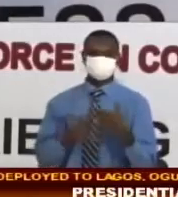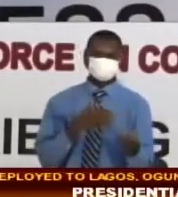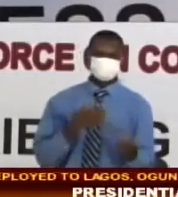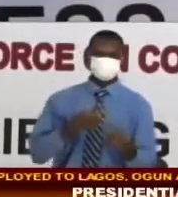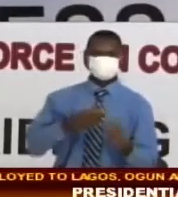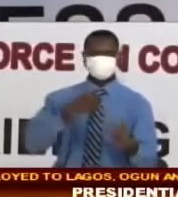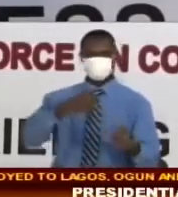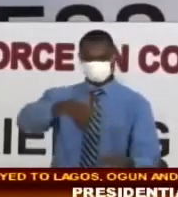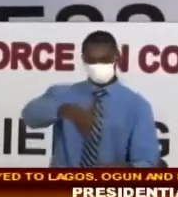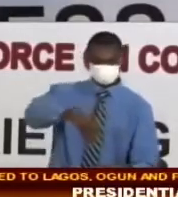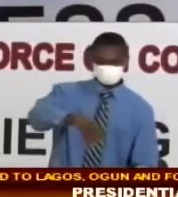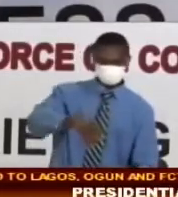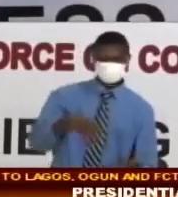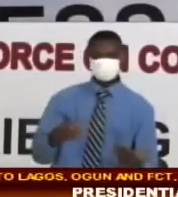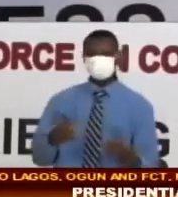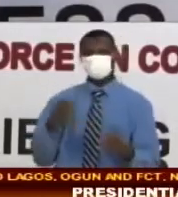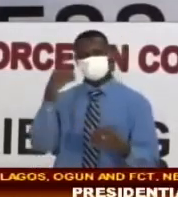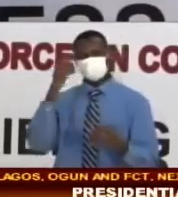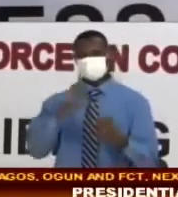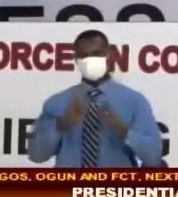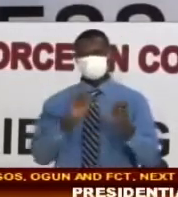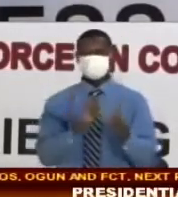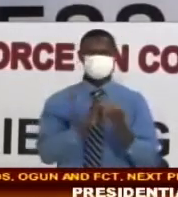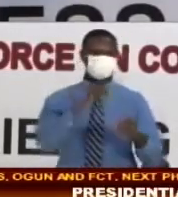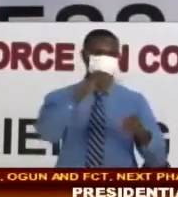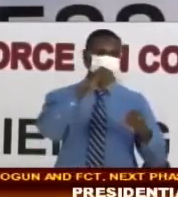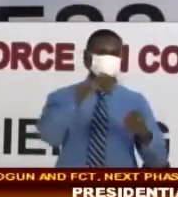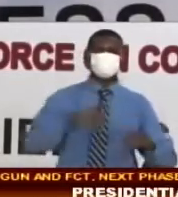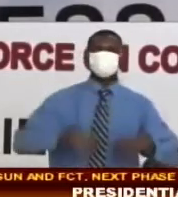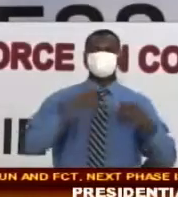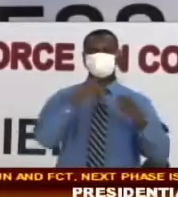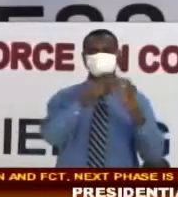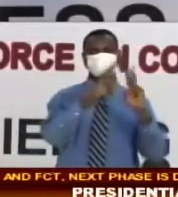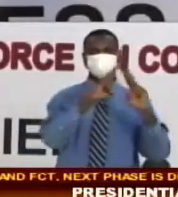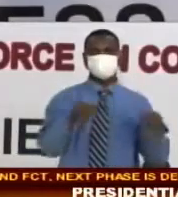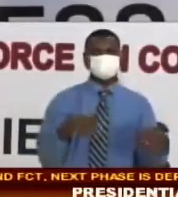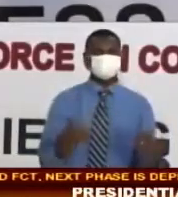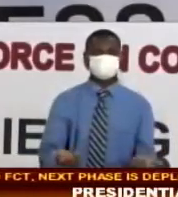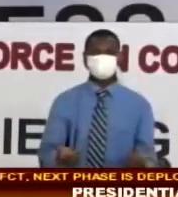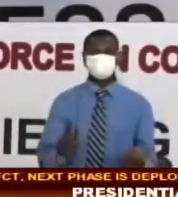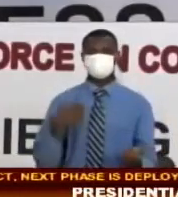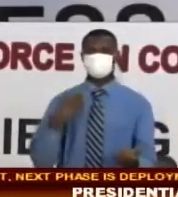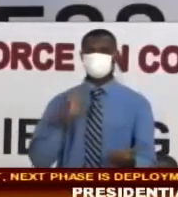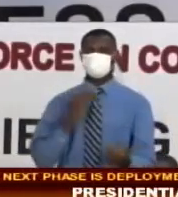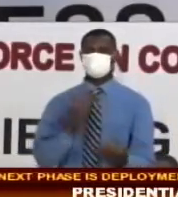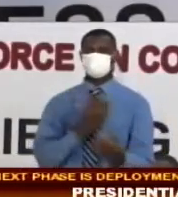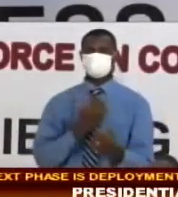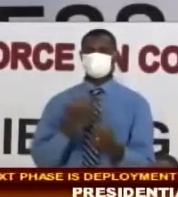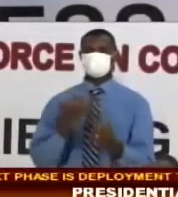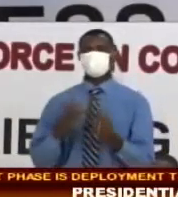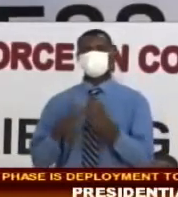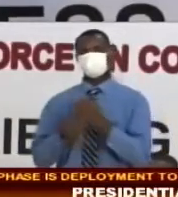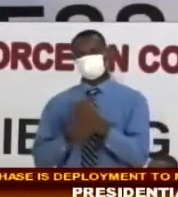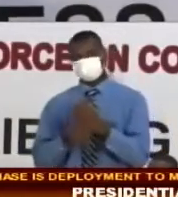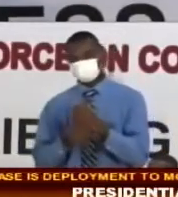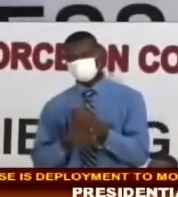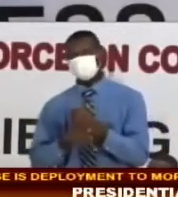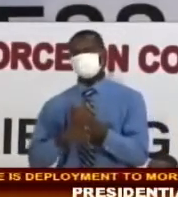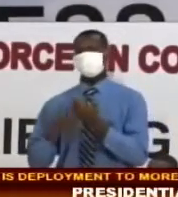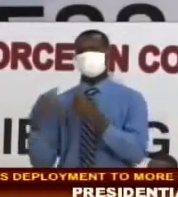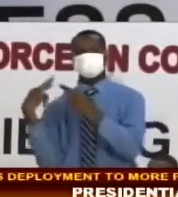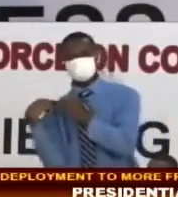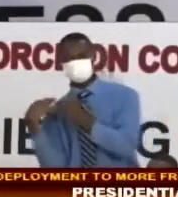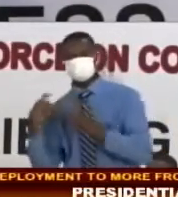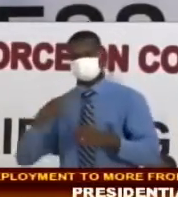rural area. The Ministry of Environment, our sole responsibility to keep the environment clean, to prevent pollution both on the